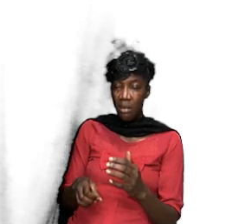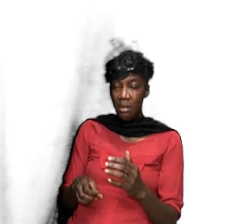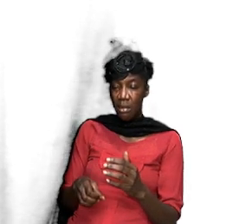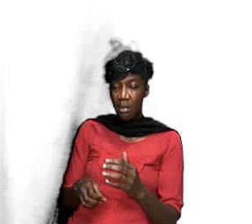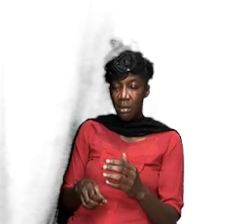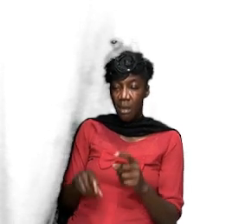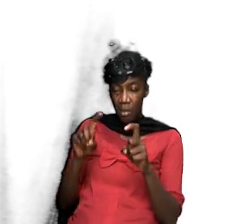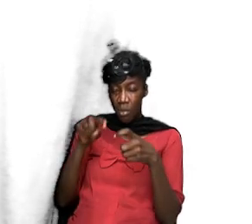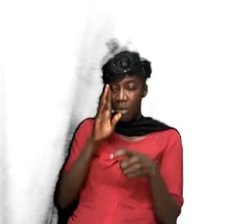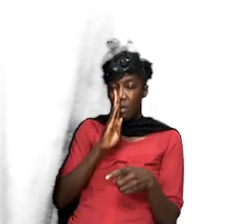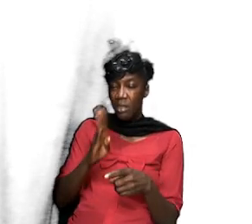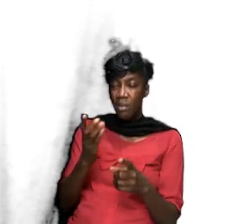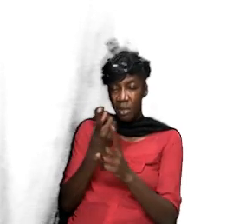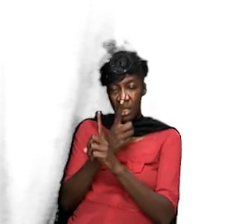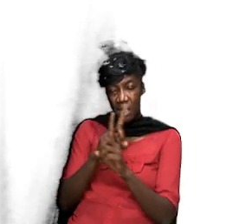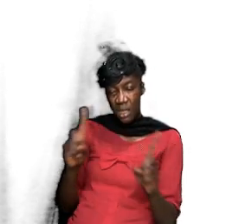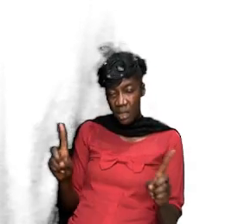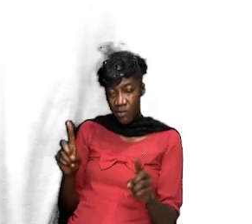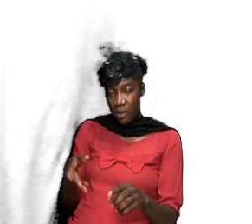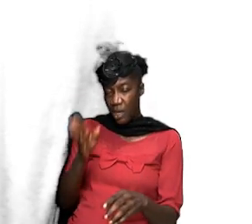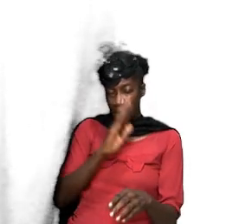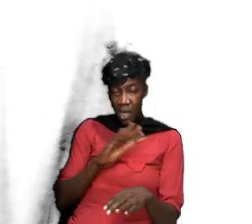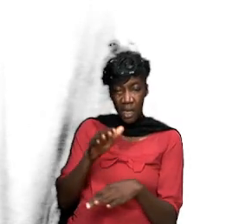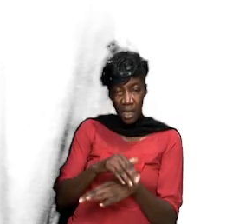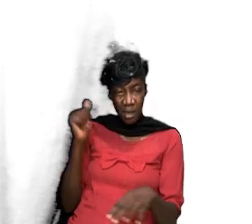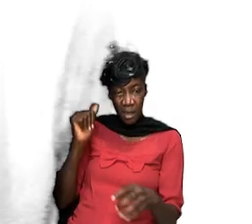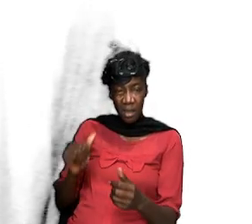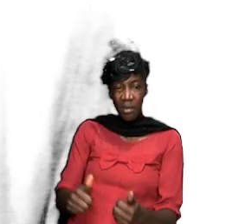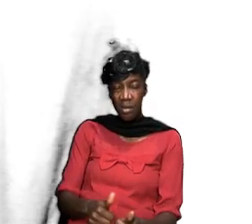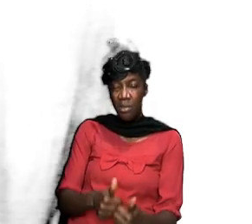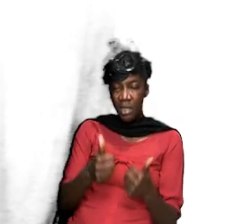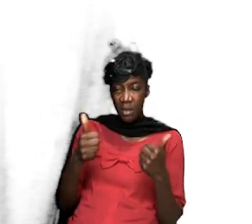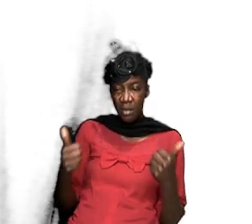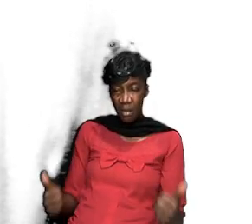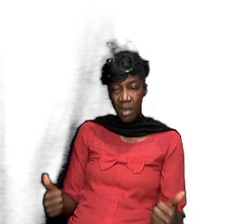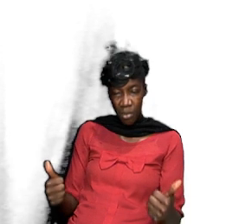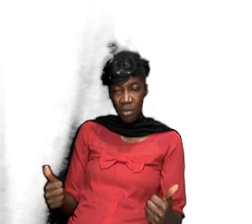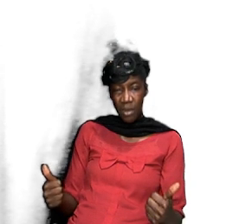different. God called us to be separate.